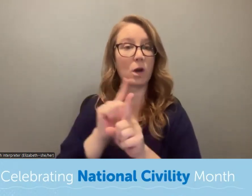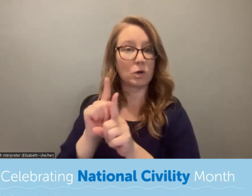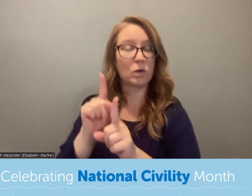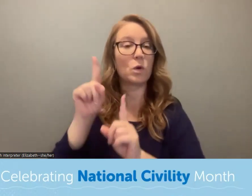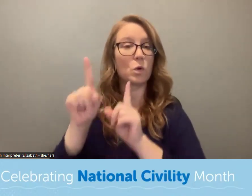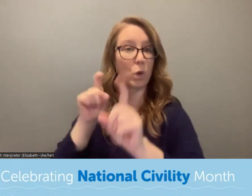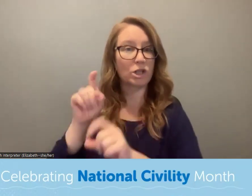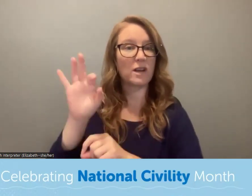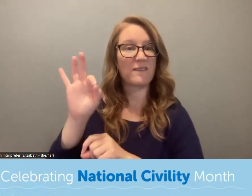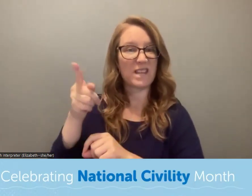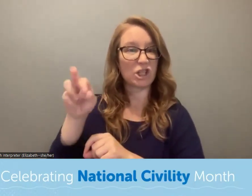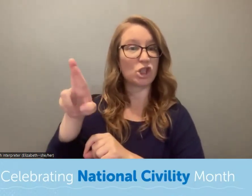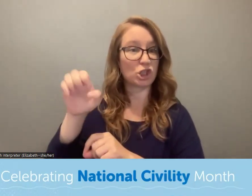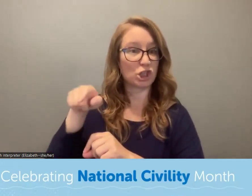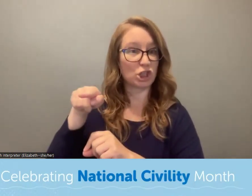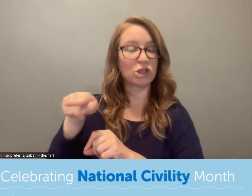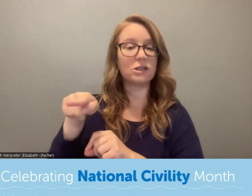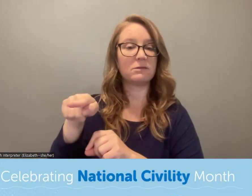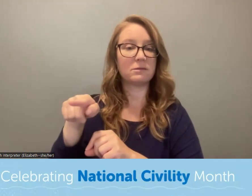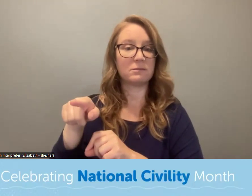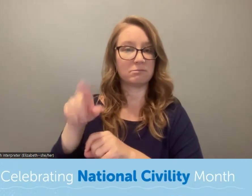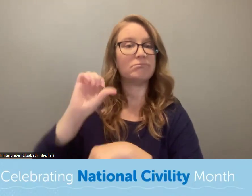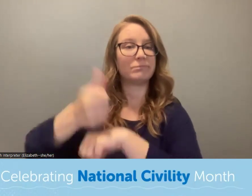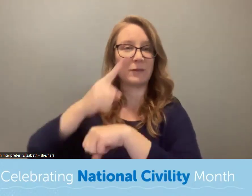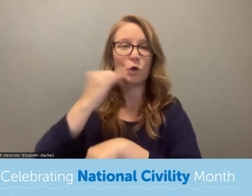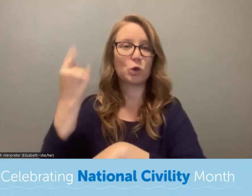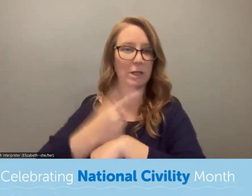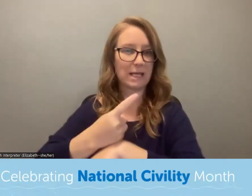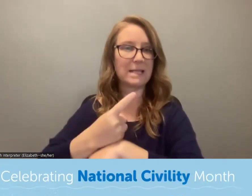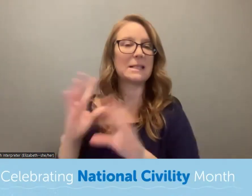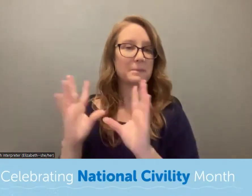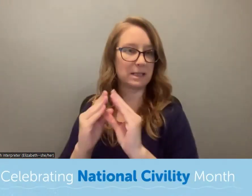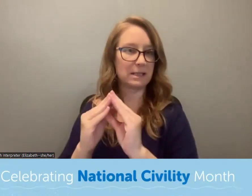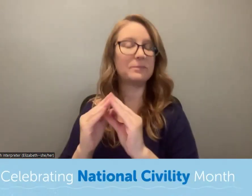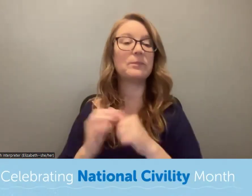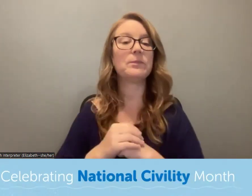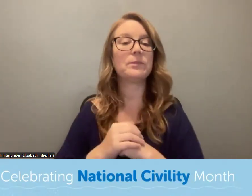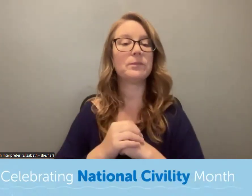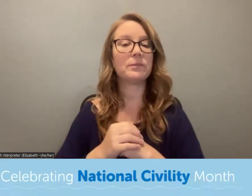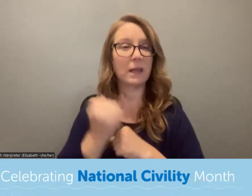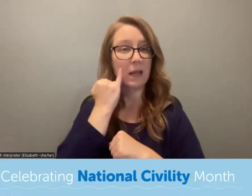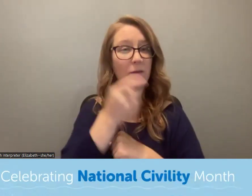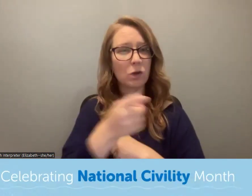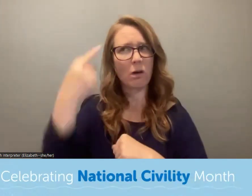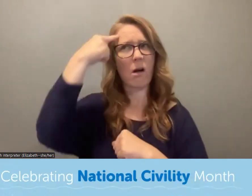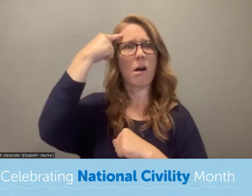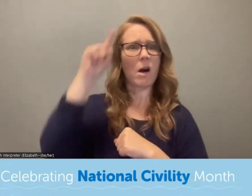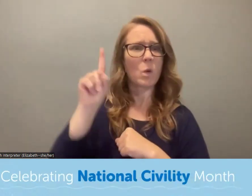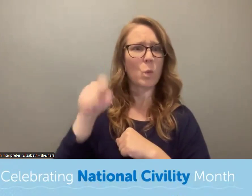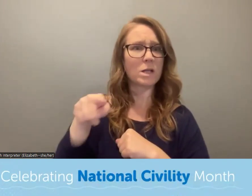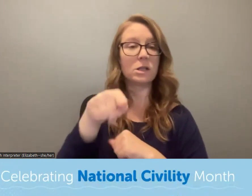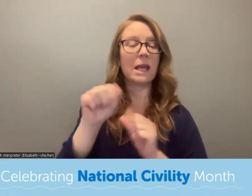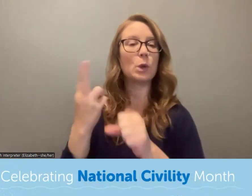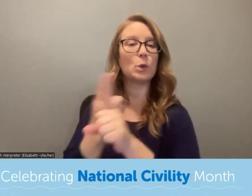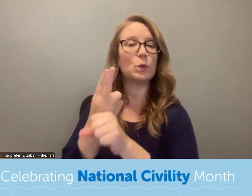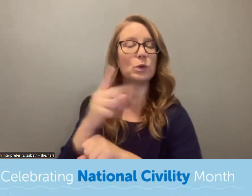question feature has been enabled for today's meeting. If you have a question, you can use the